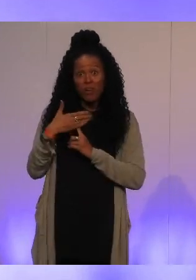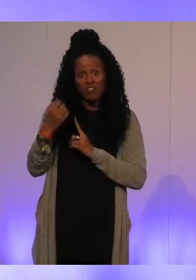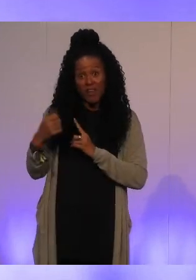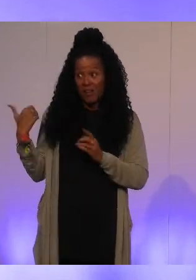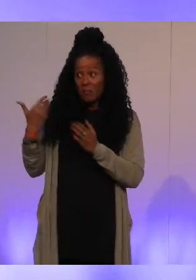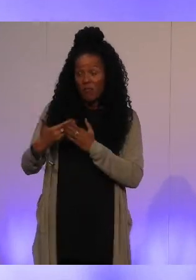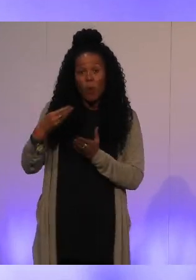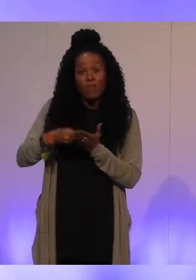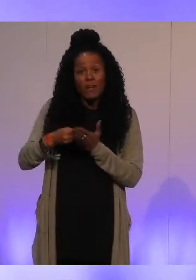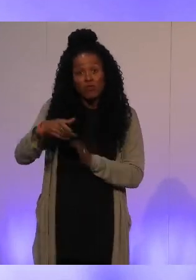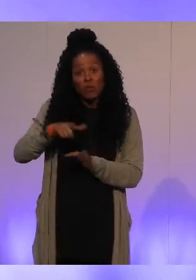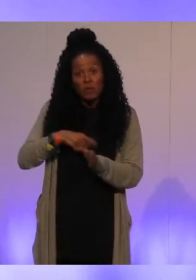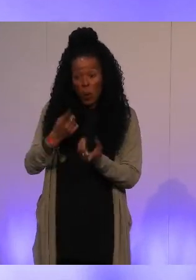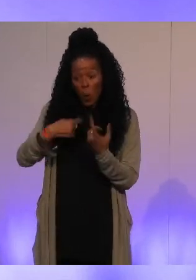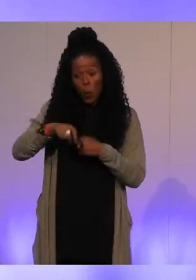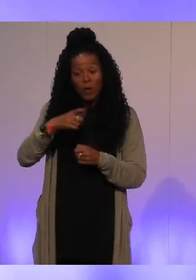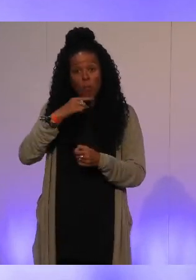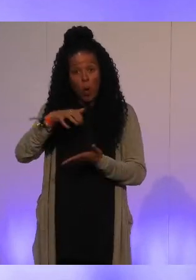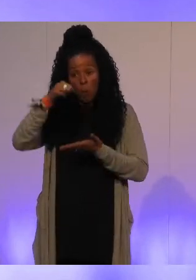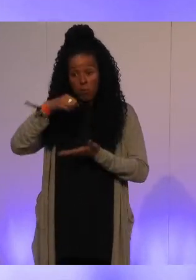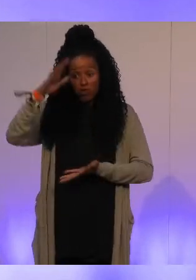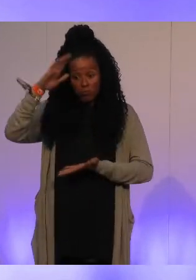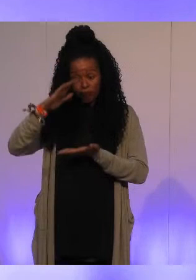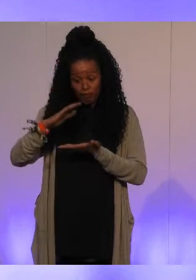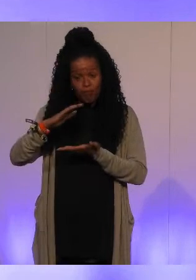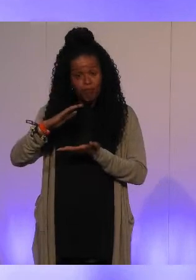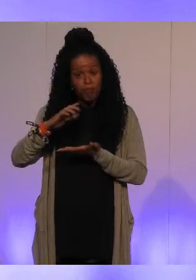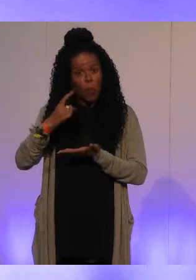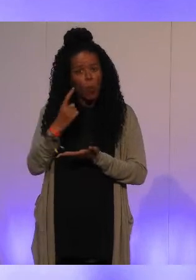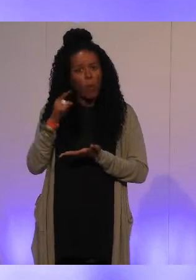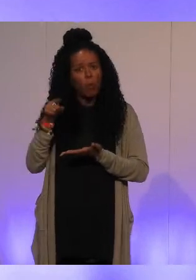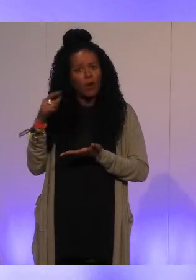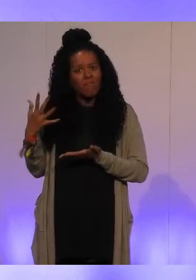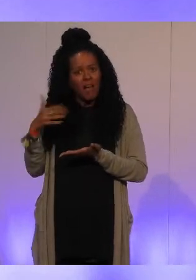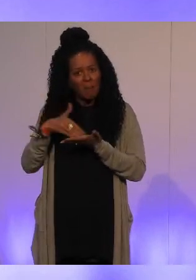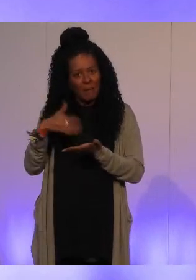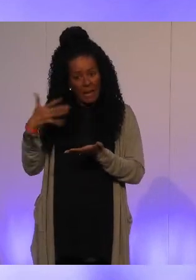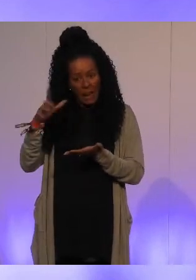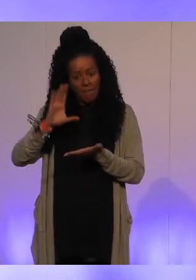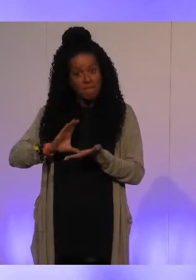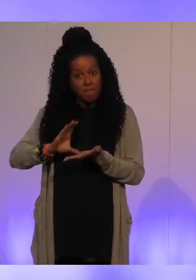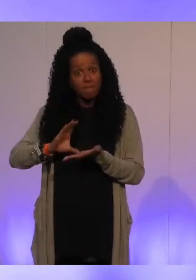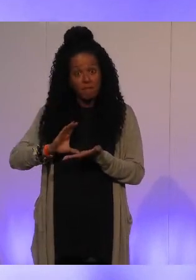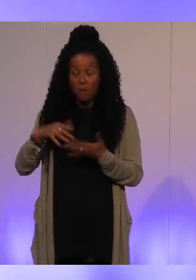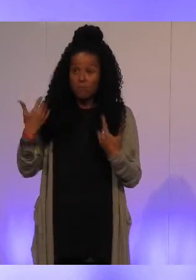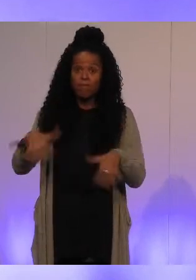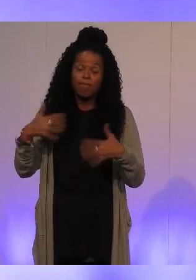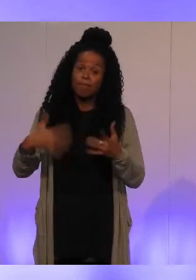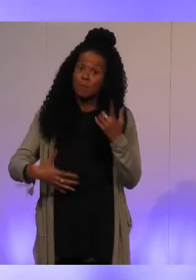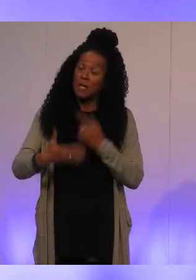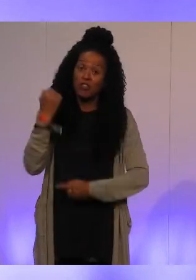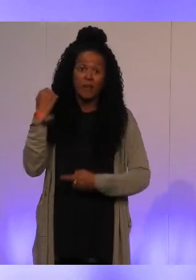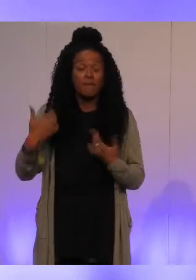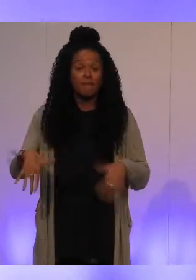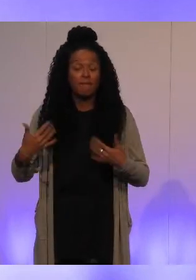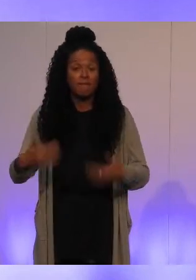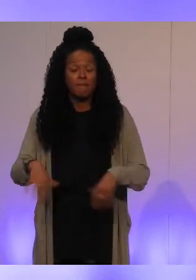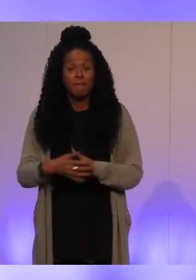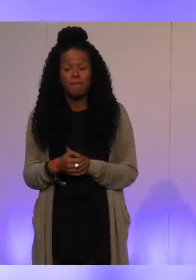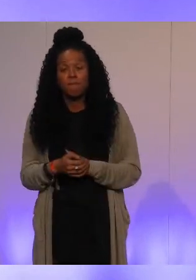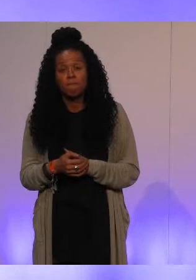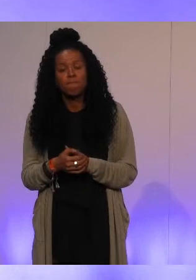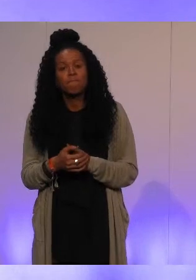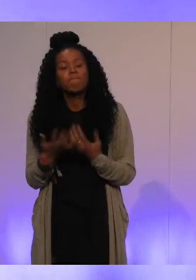financial year, we managed to deliver a 1.5 million surplus, which is an incredible achievement. At the